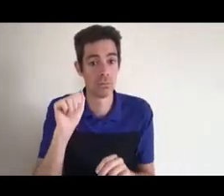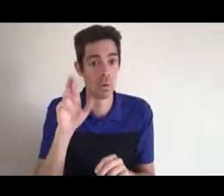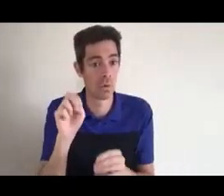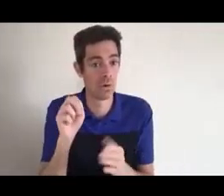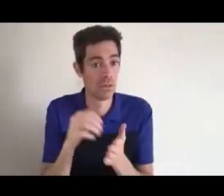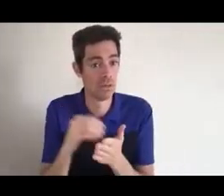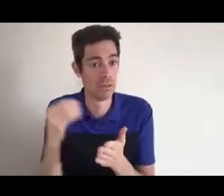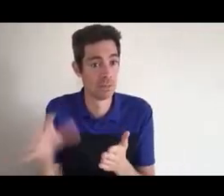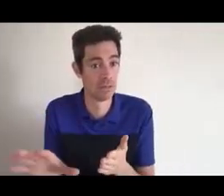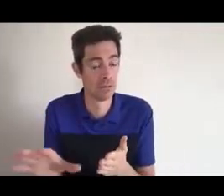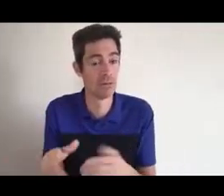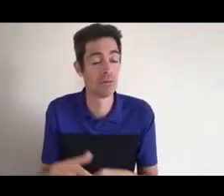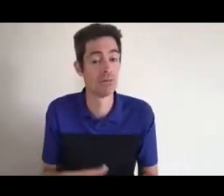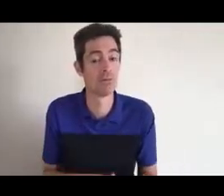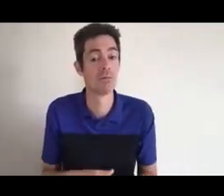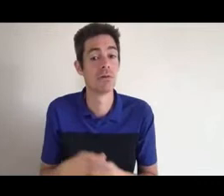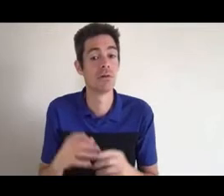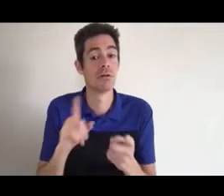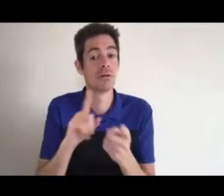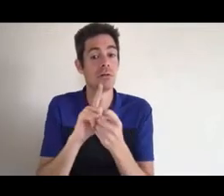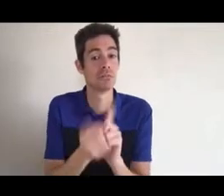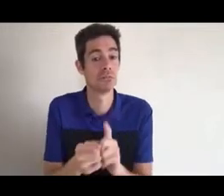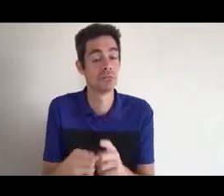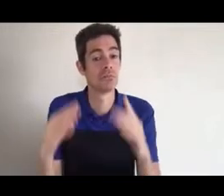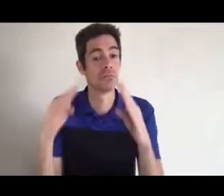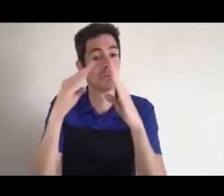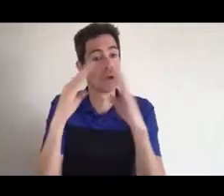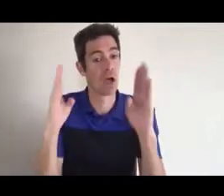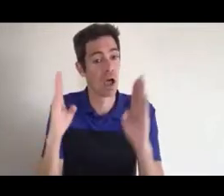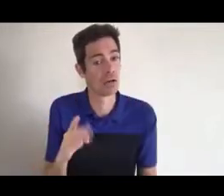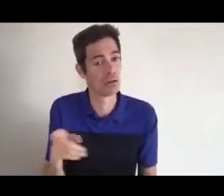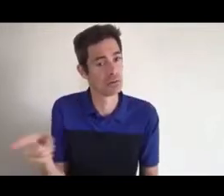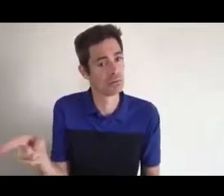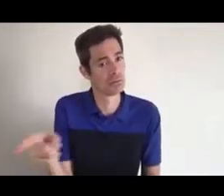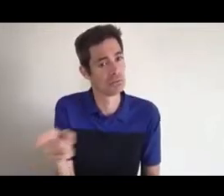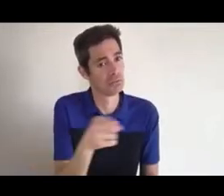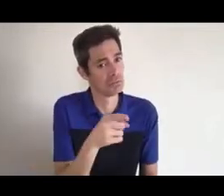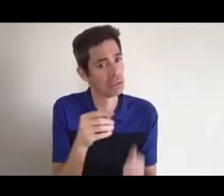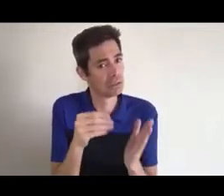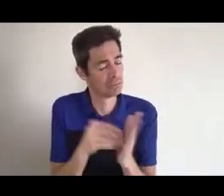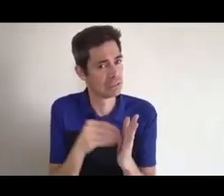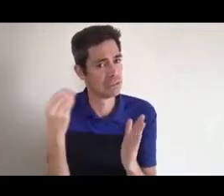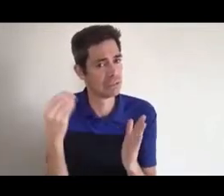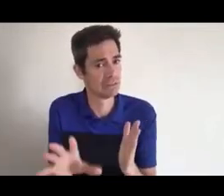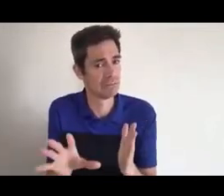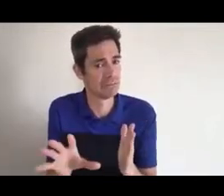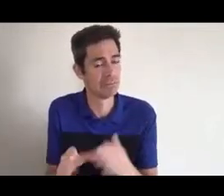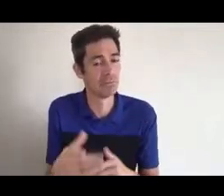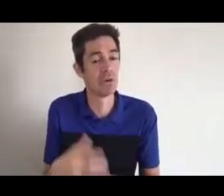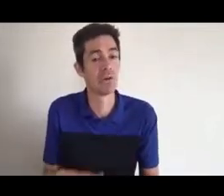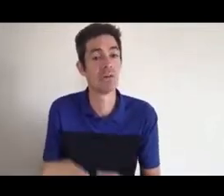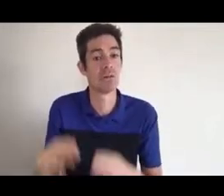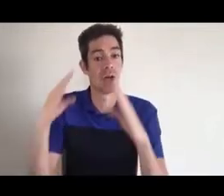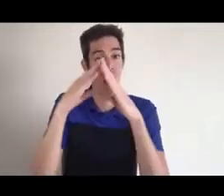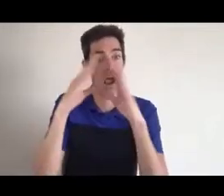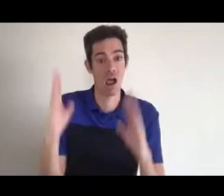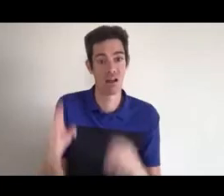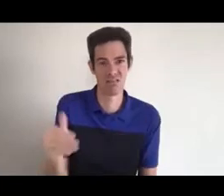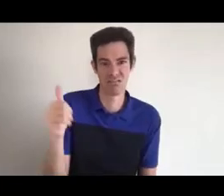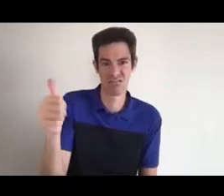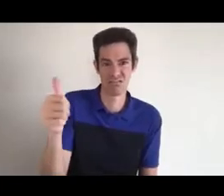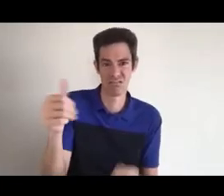House, the house is expensive. Houses are expensive. So houses